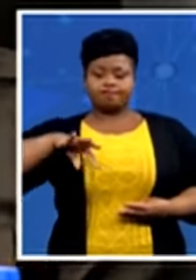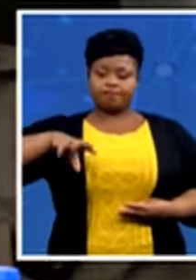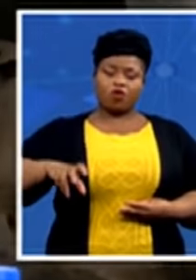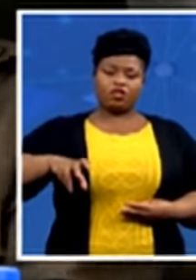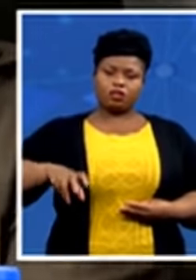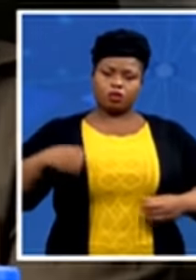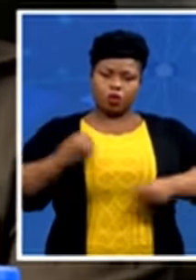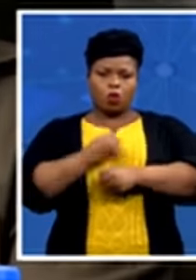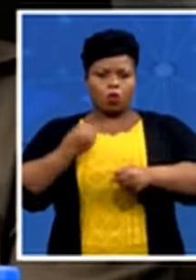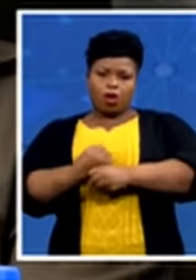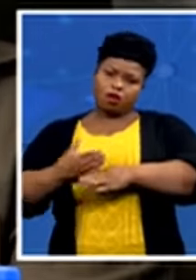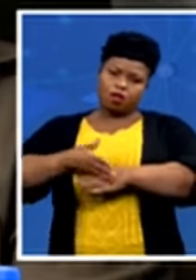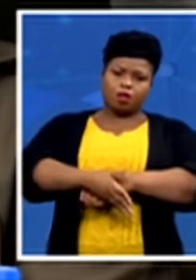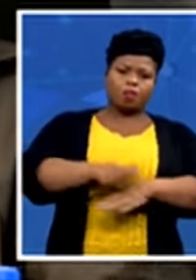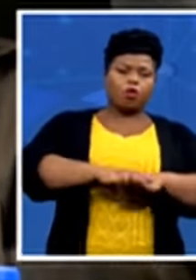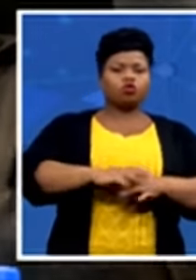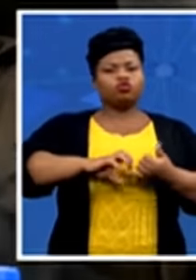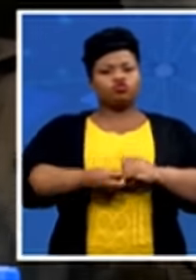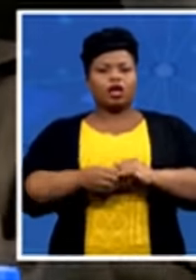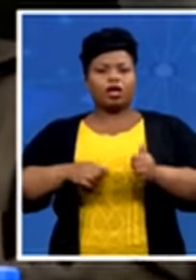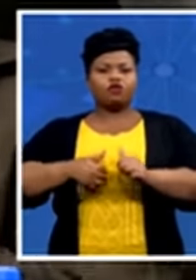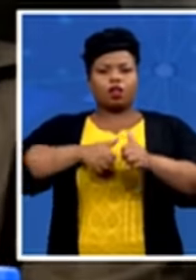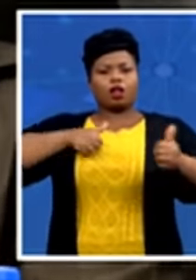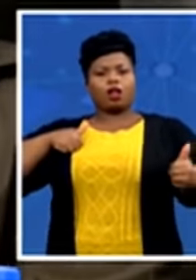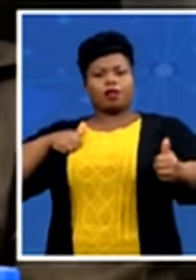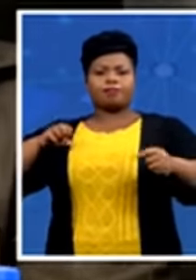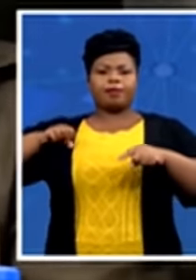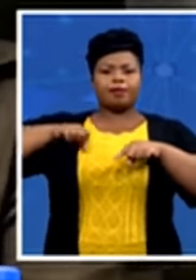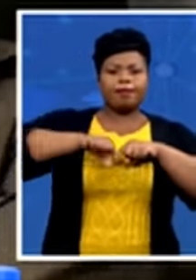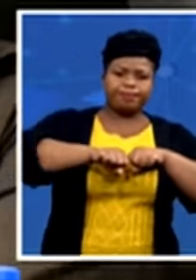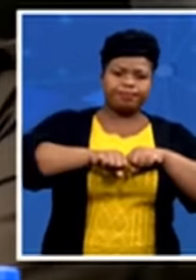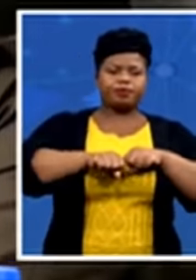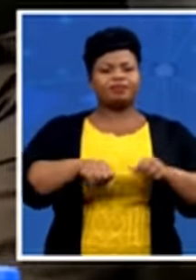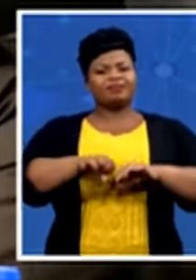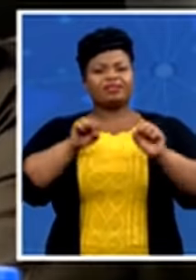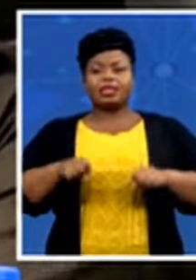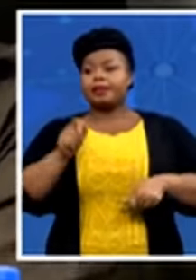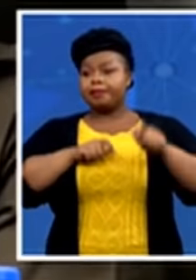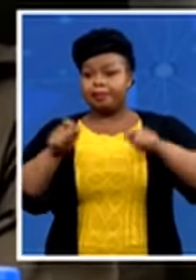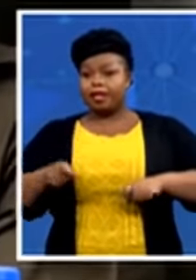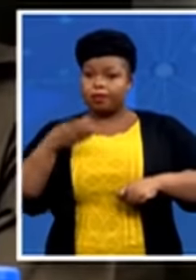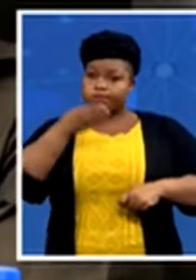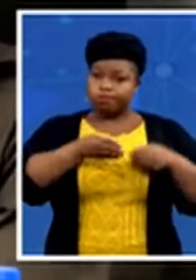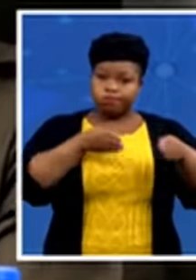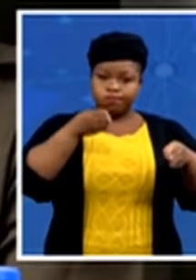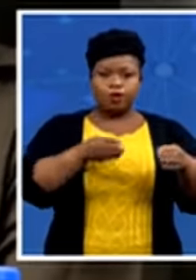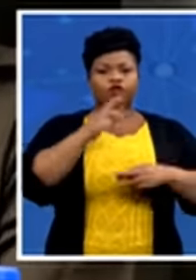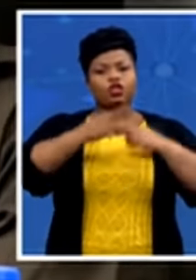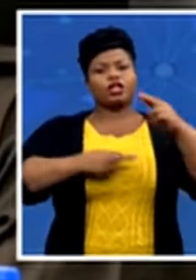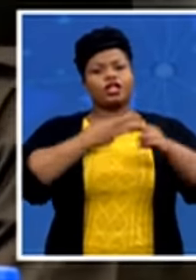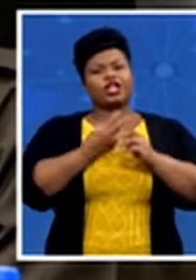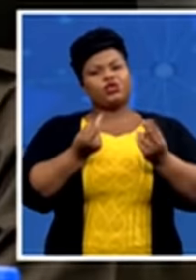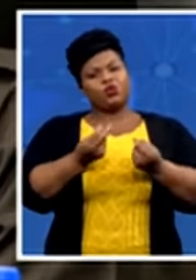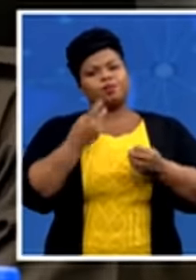backlog. And then people must renew. But the driver's license acquiring must be a simplest thing to